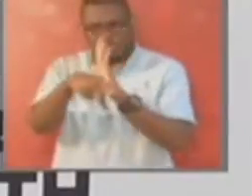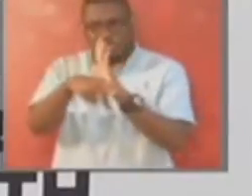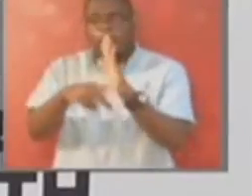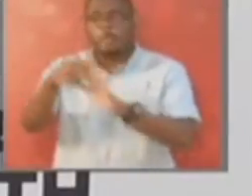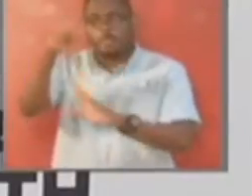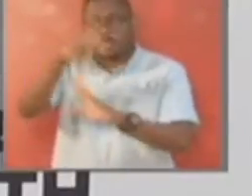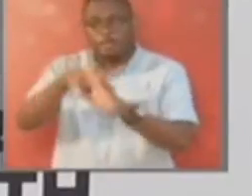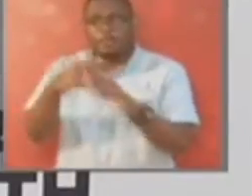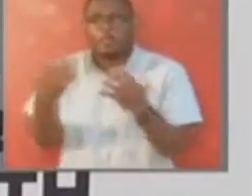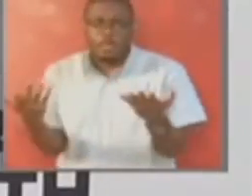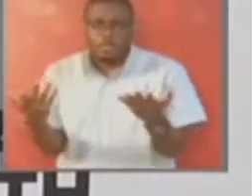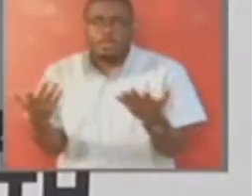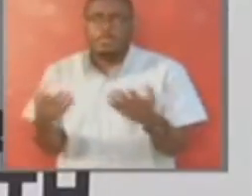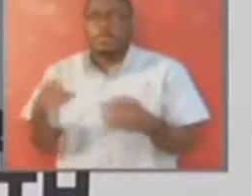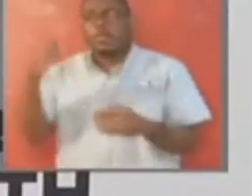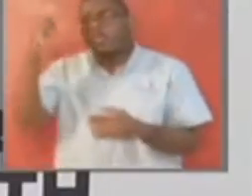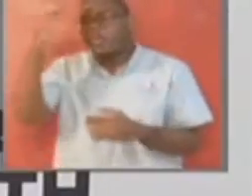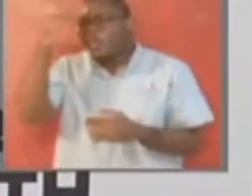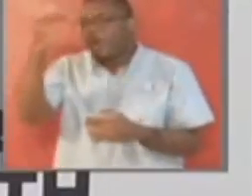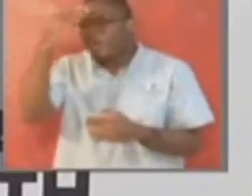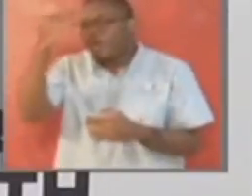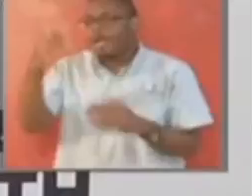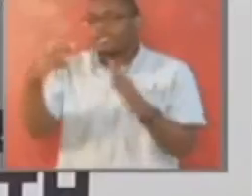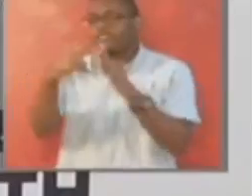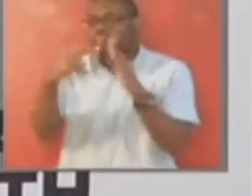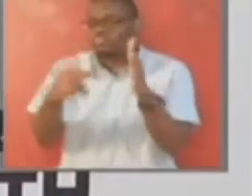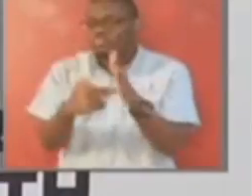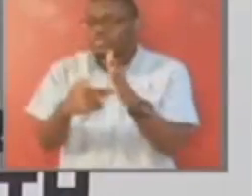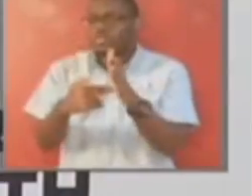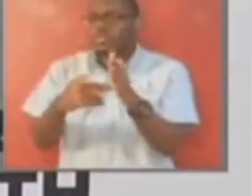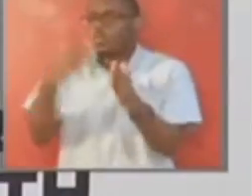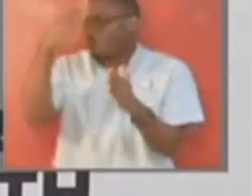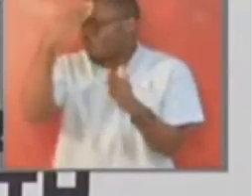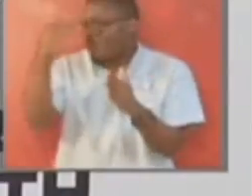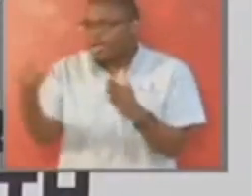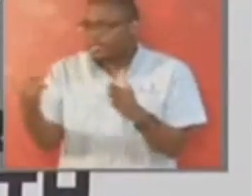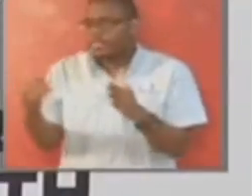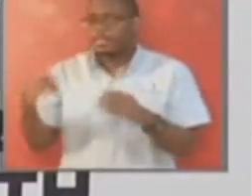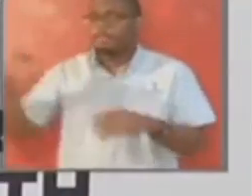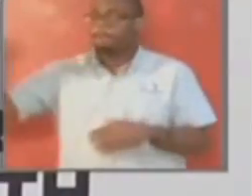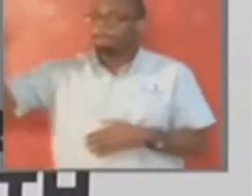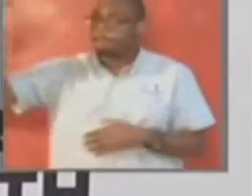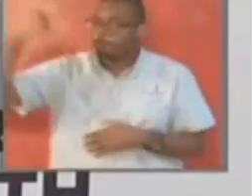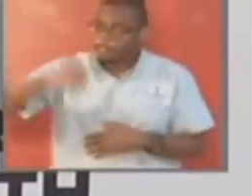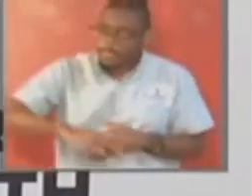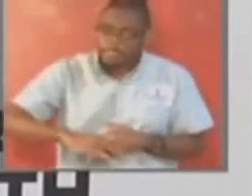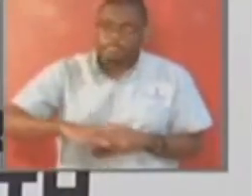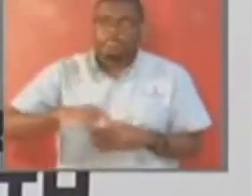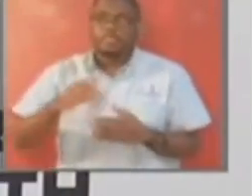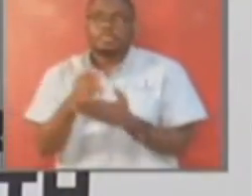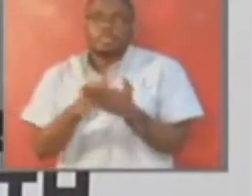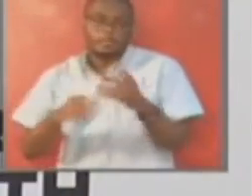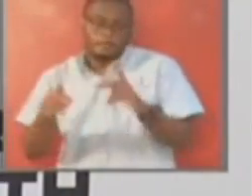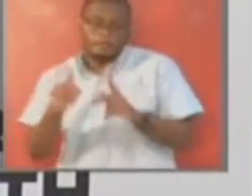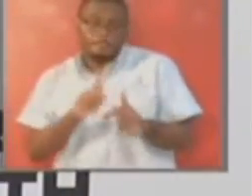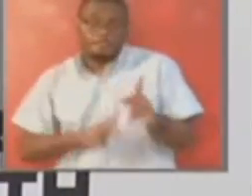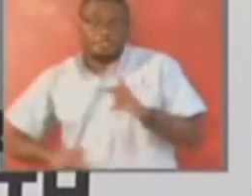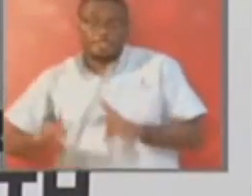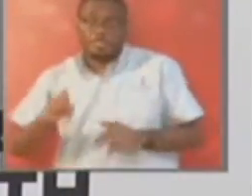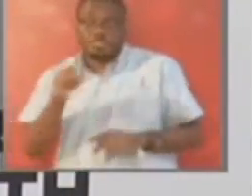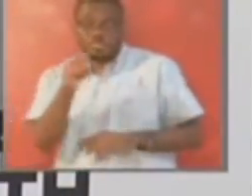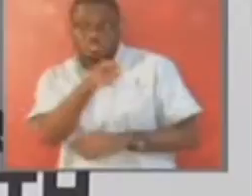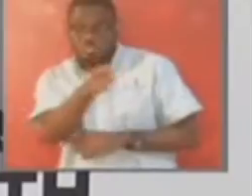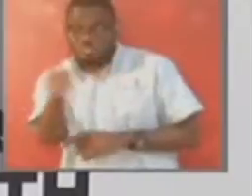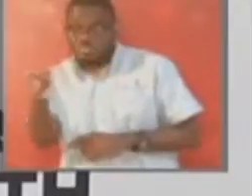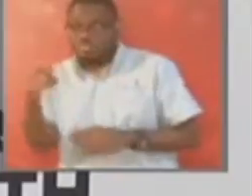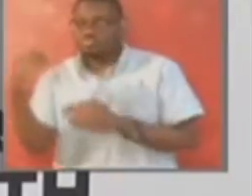been. And we leave that decision up to the Minister and the Ministry of National Security to determine who comes into Trinidad and who is